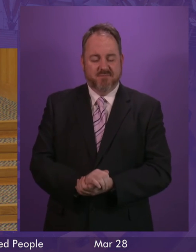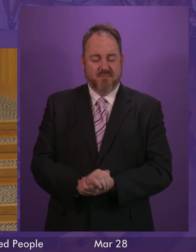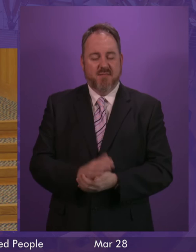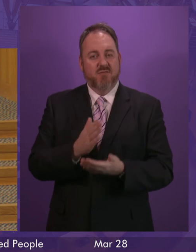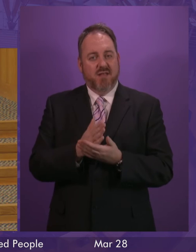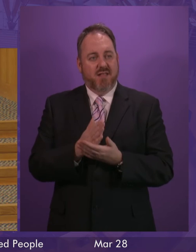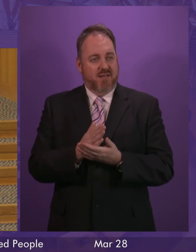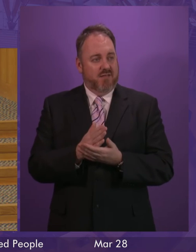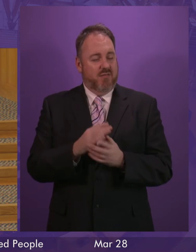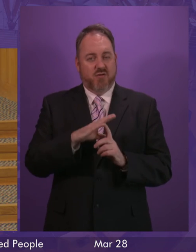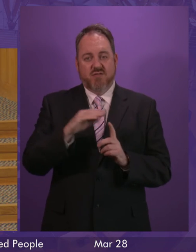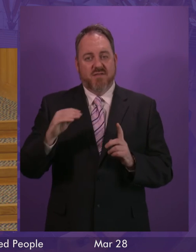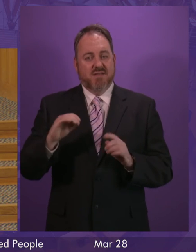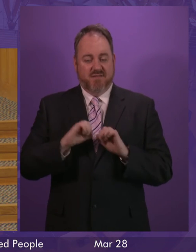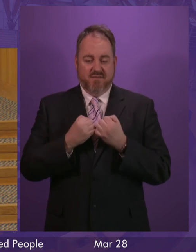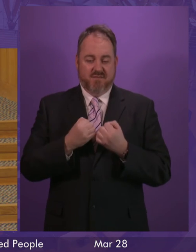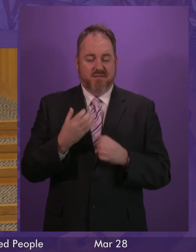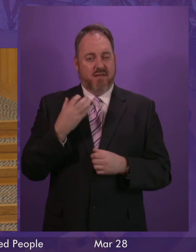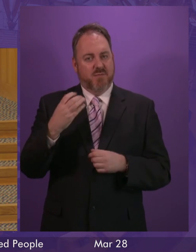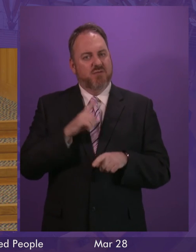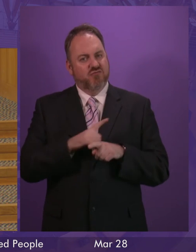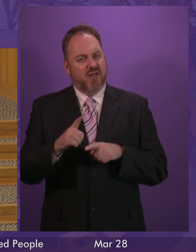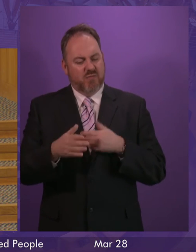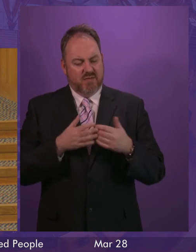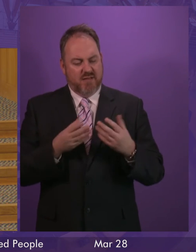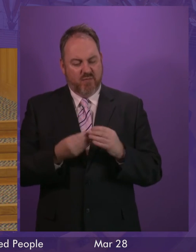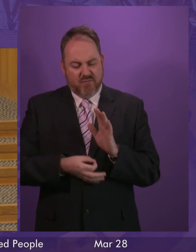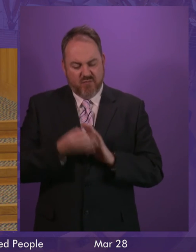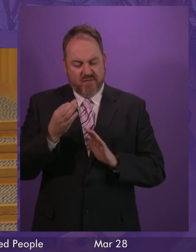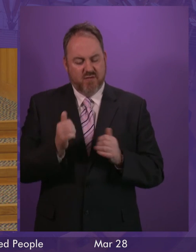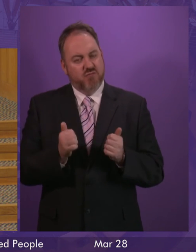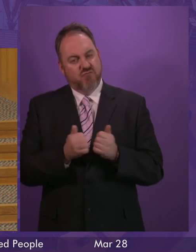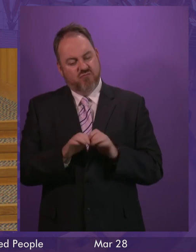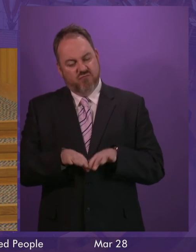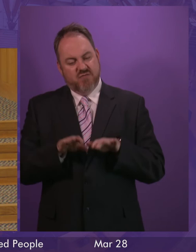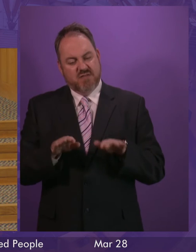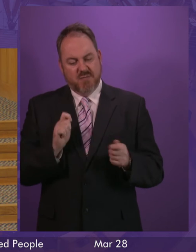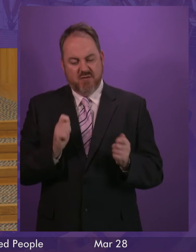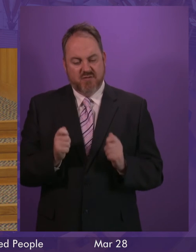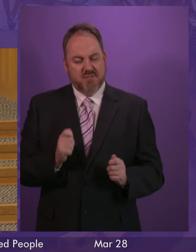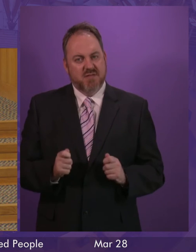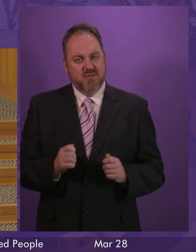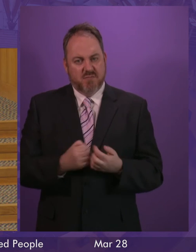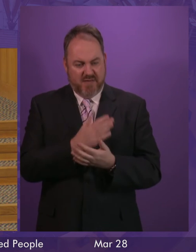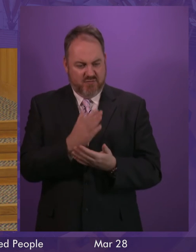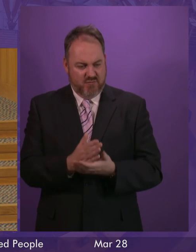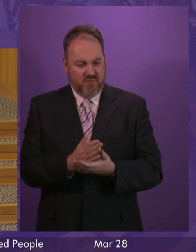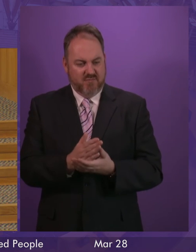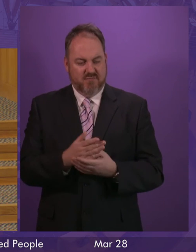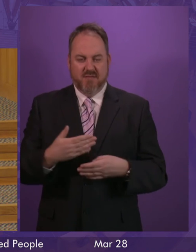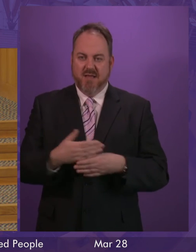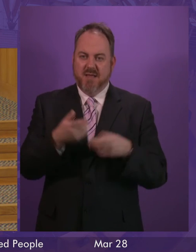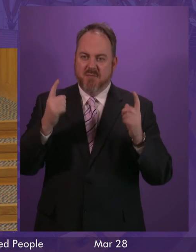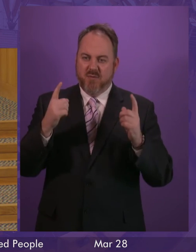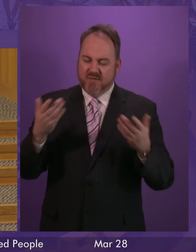they went some way to deal with reasonable adjustments to ensure that employers were given that opportunity.